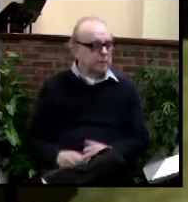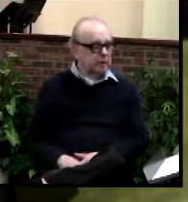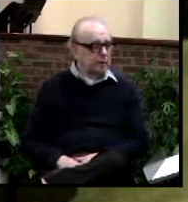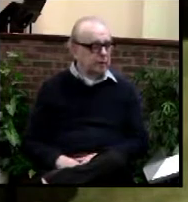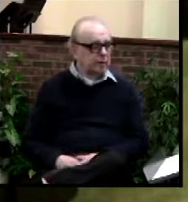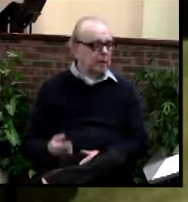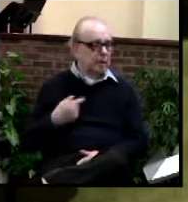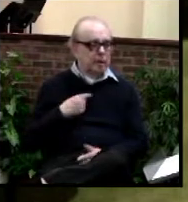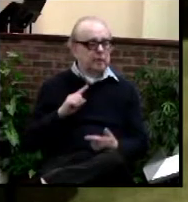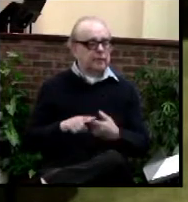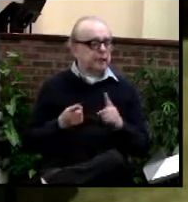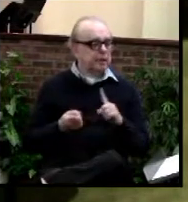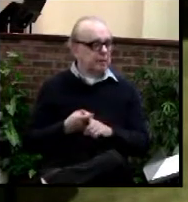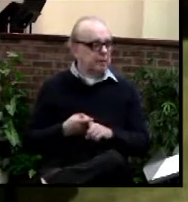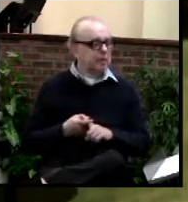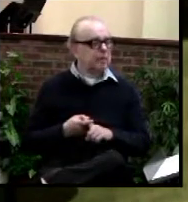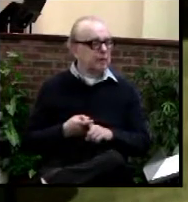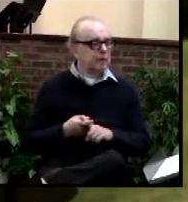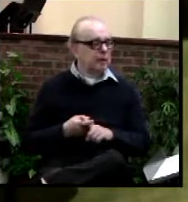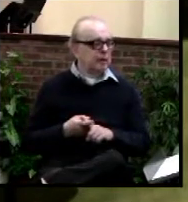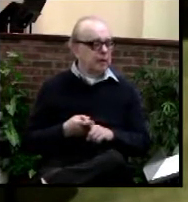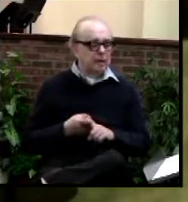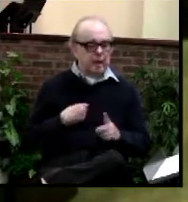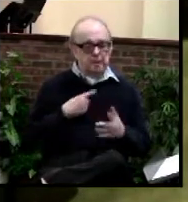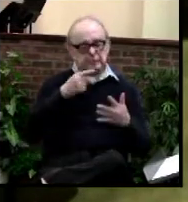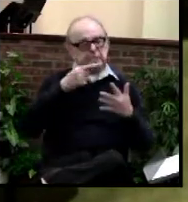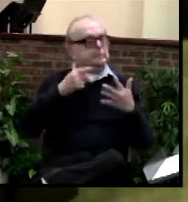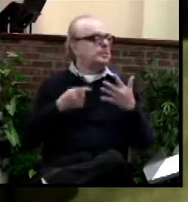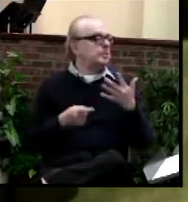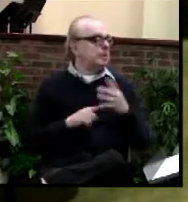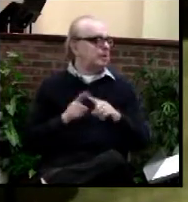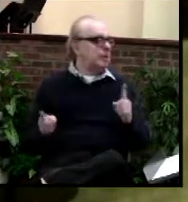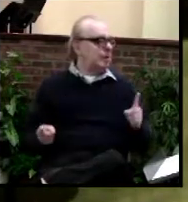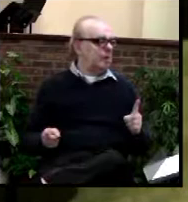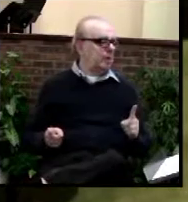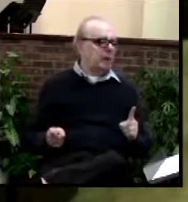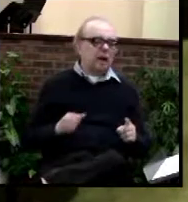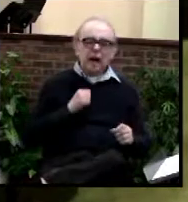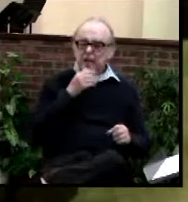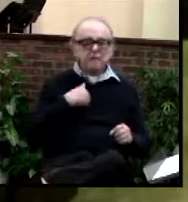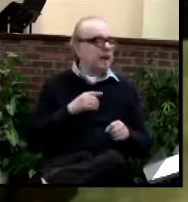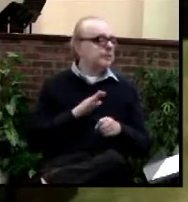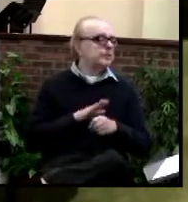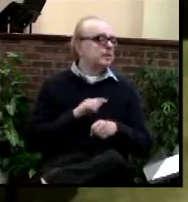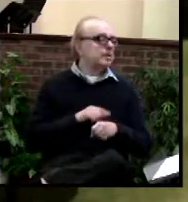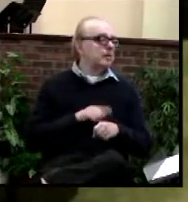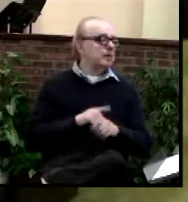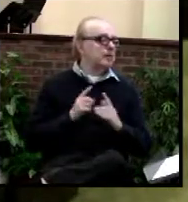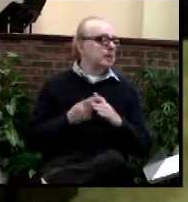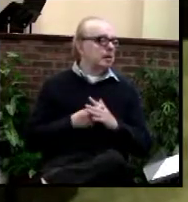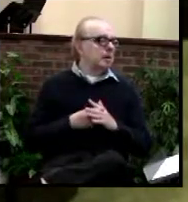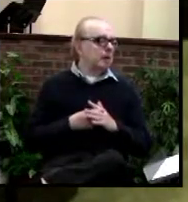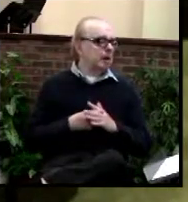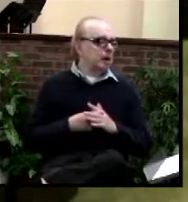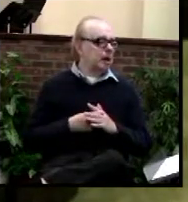friend, I'm a this, and I'm a that. And you say, well, I don't have any time. If you start lining things up